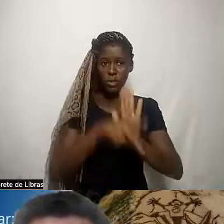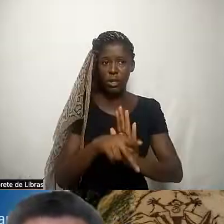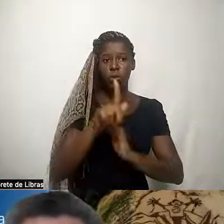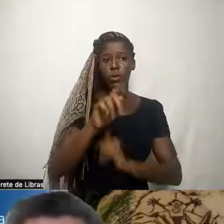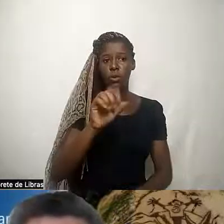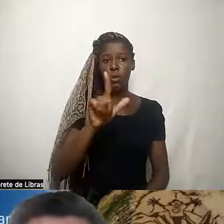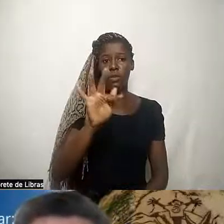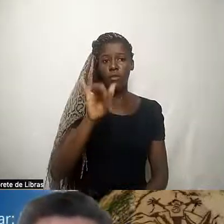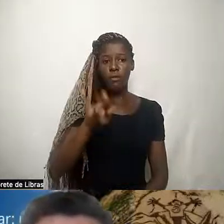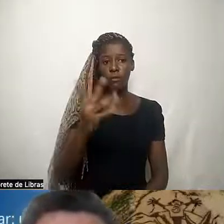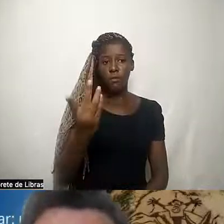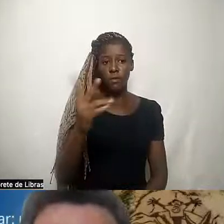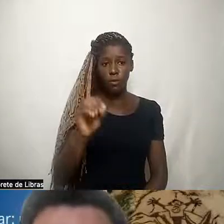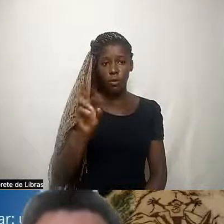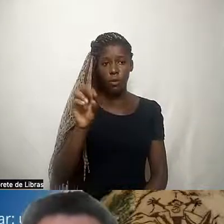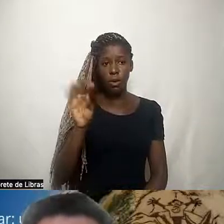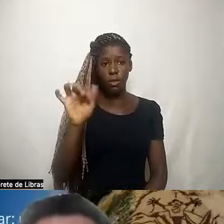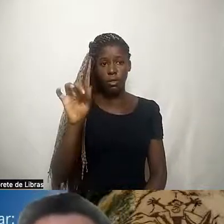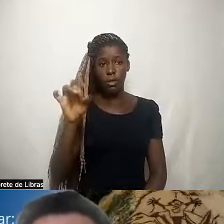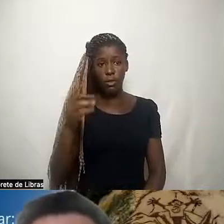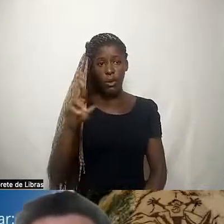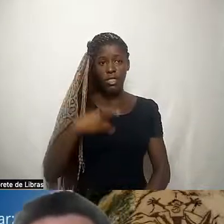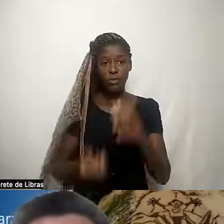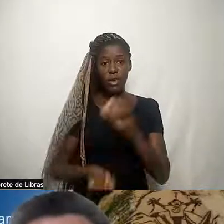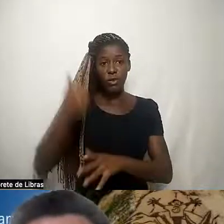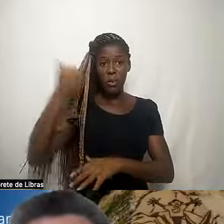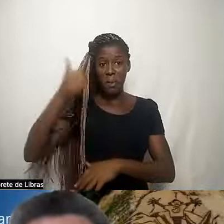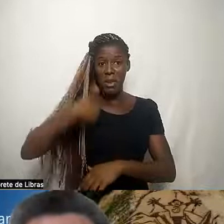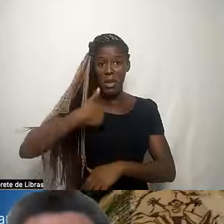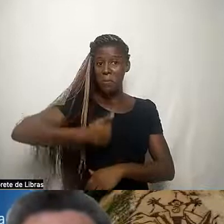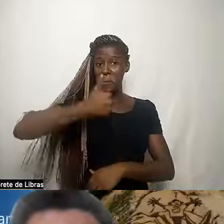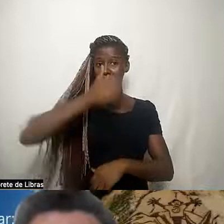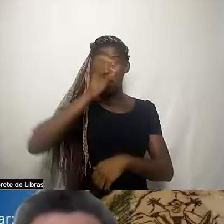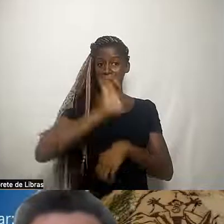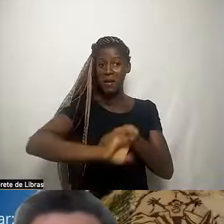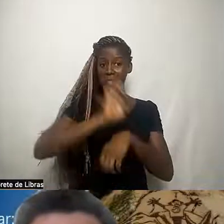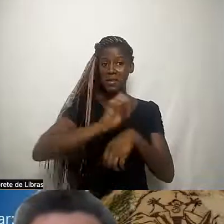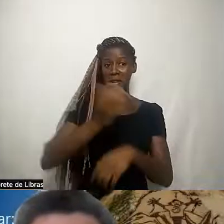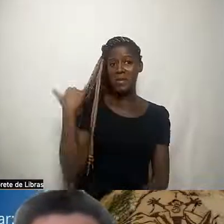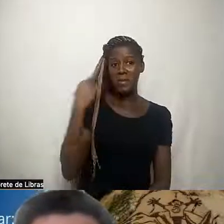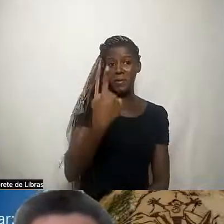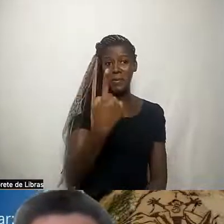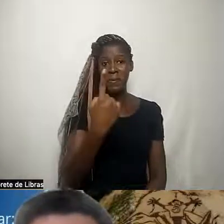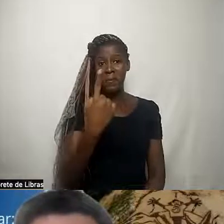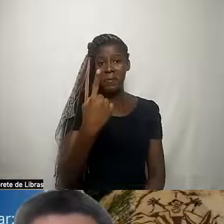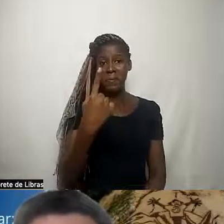constitutional manager of the Golfinho Rotador project, but I was the first intern there